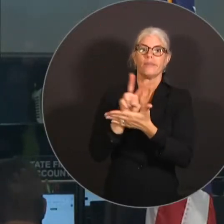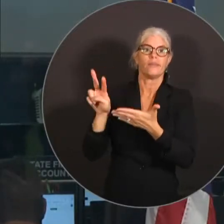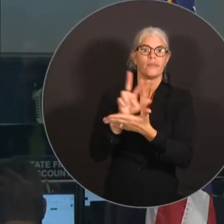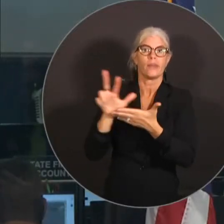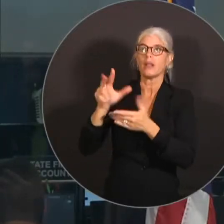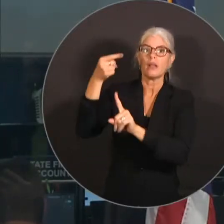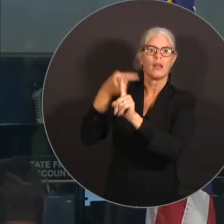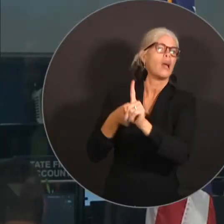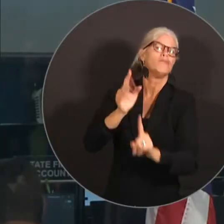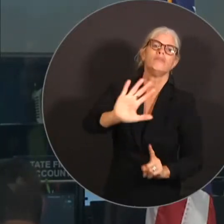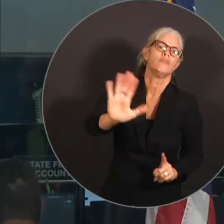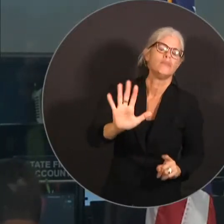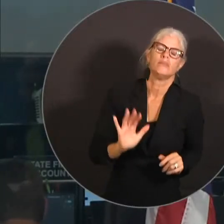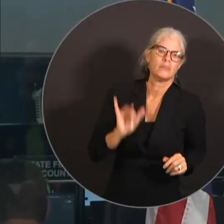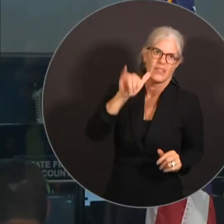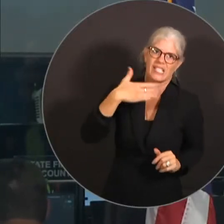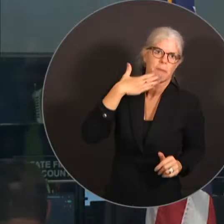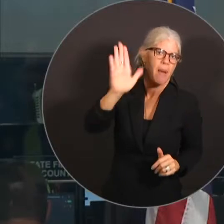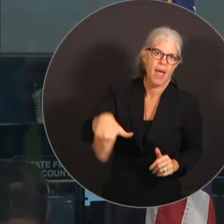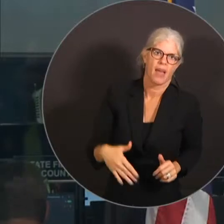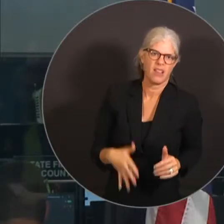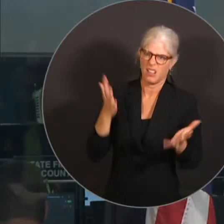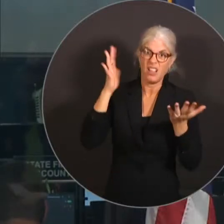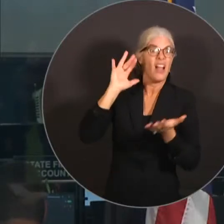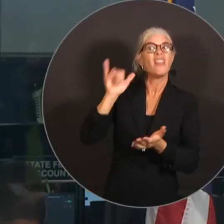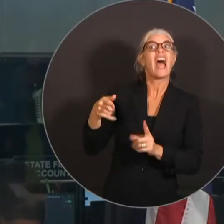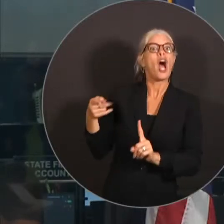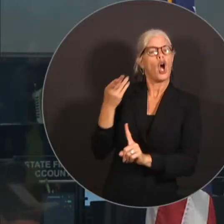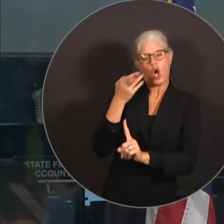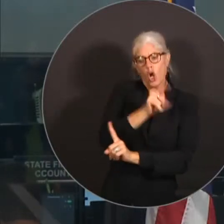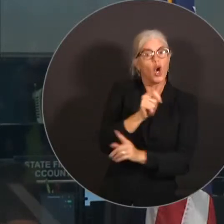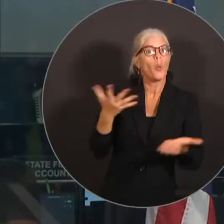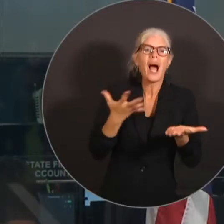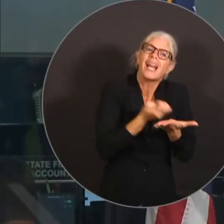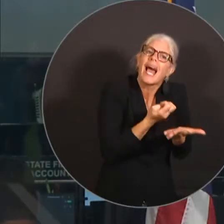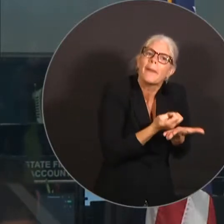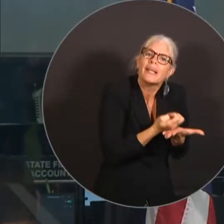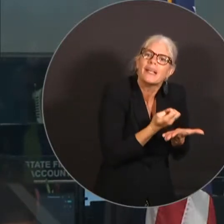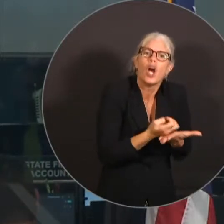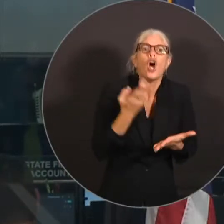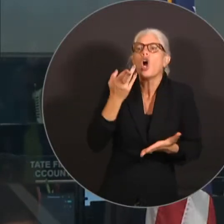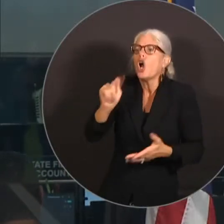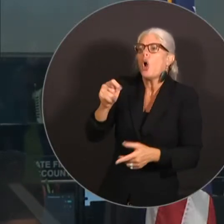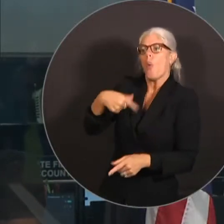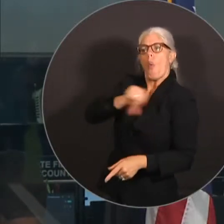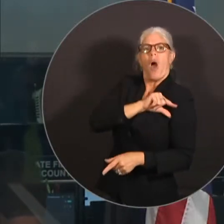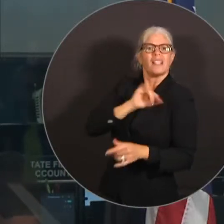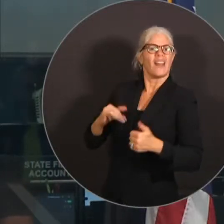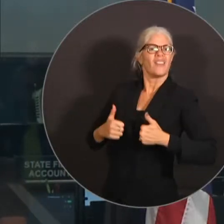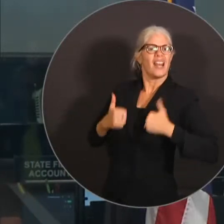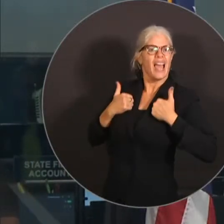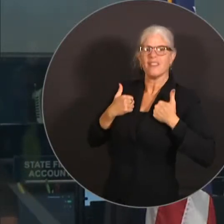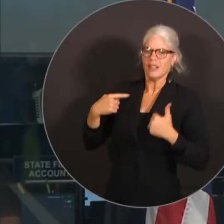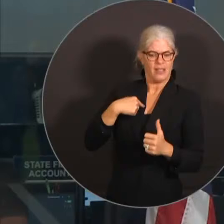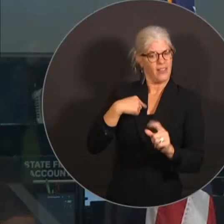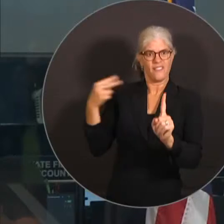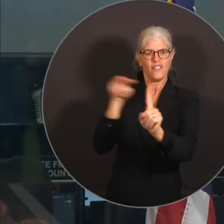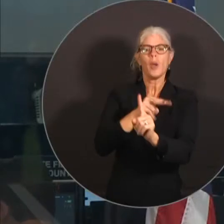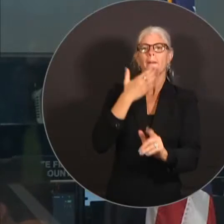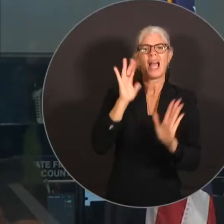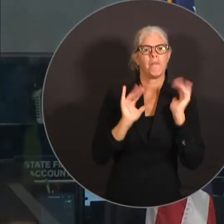I think that's bad. I think that hurts the economy. I think that hurts the quality of life. So that's just how you got to do it. Our view is let's just be